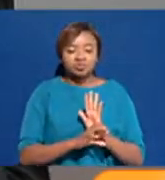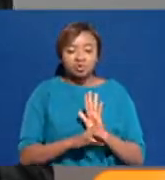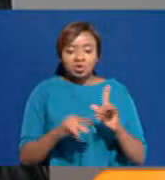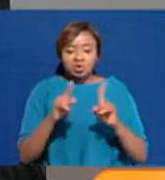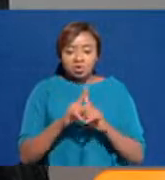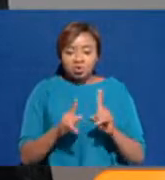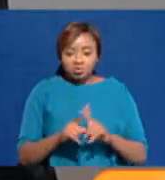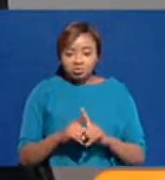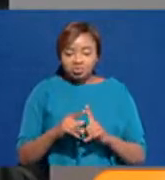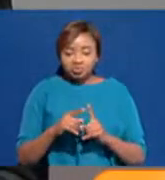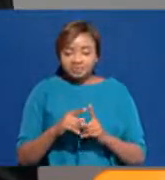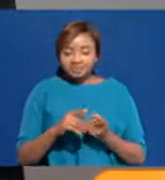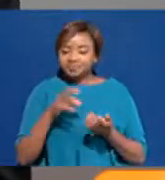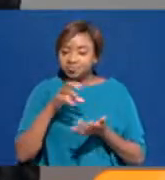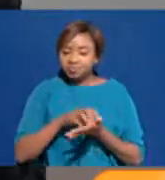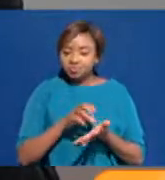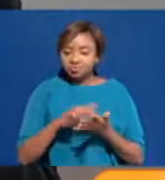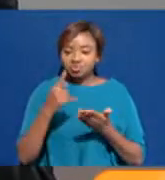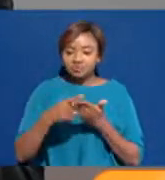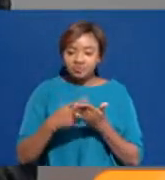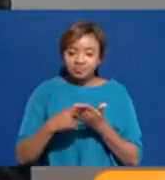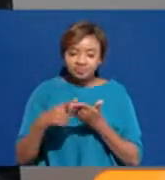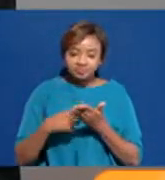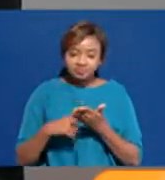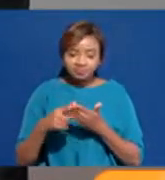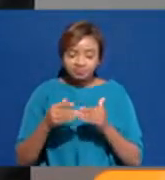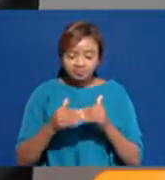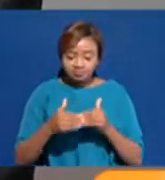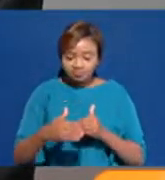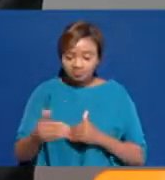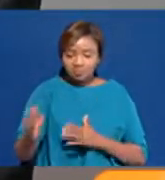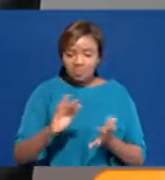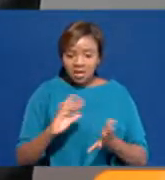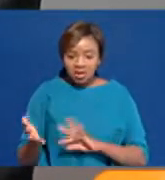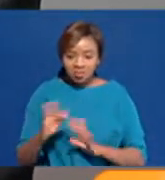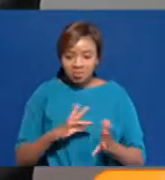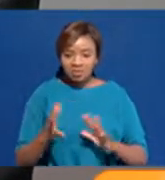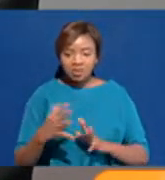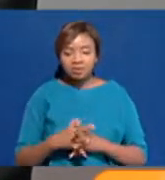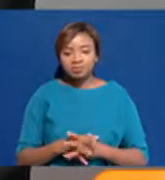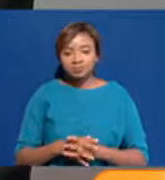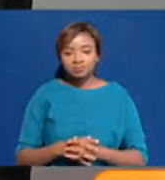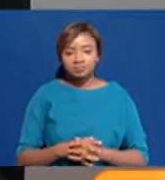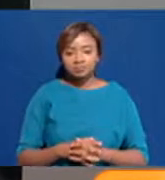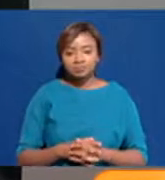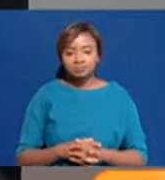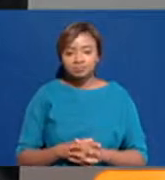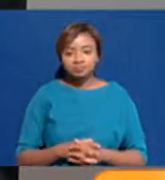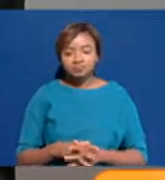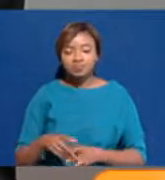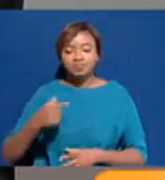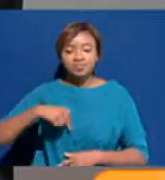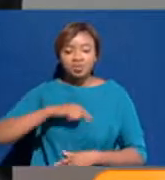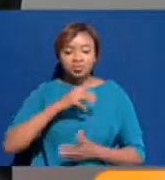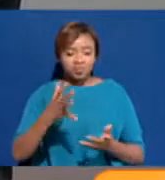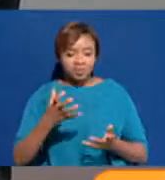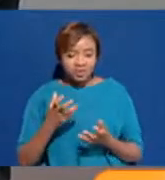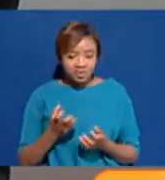of discussions of the going forward in terms of the politics of this country, let us